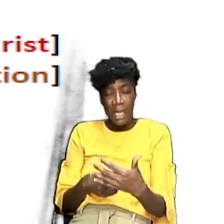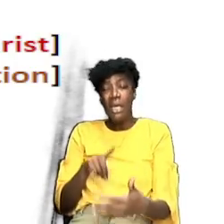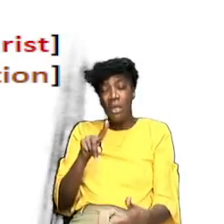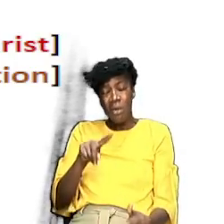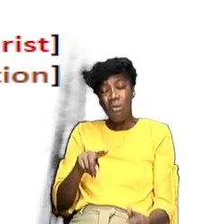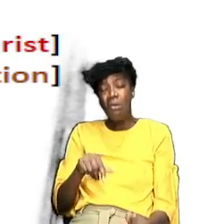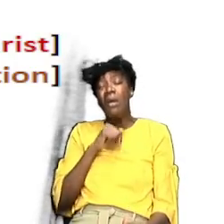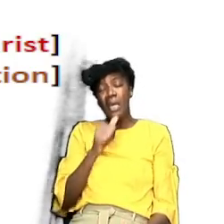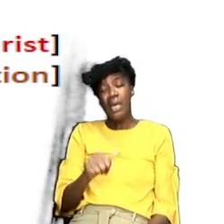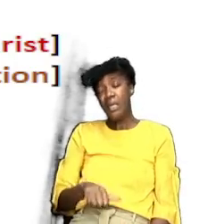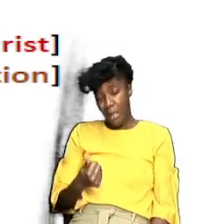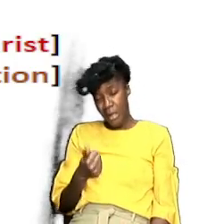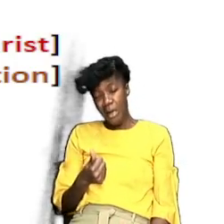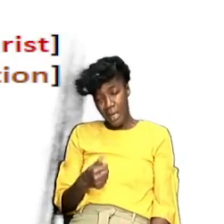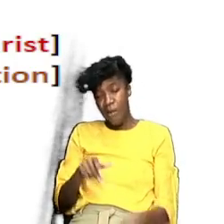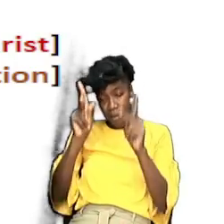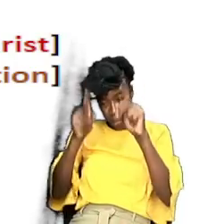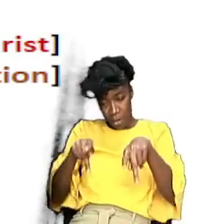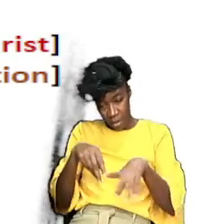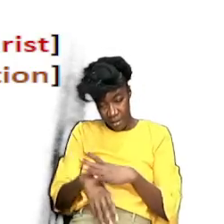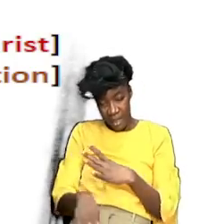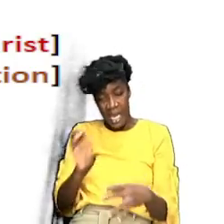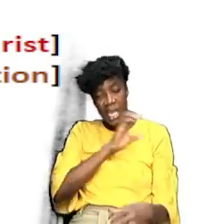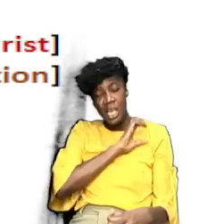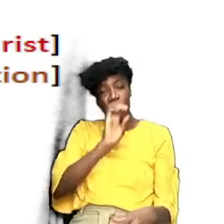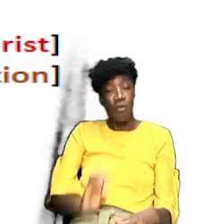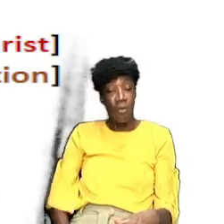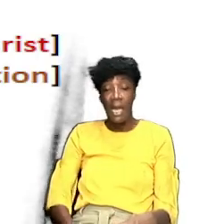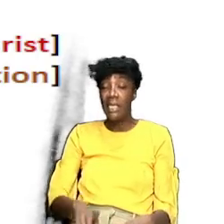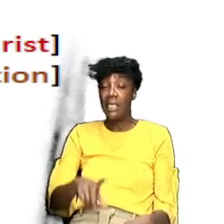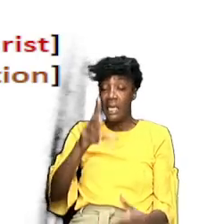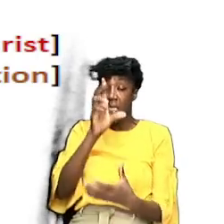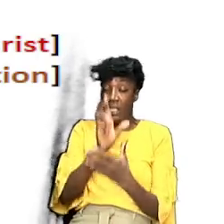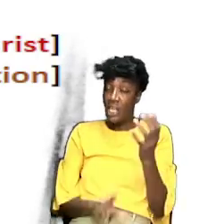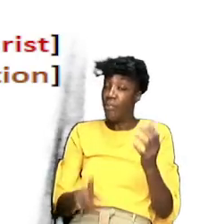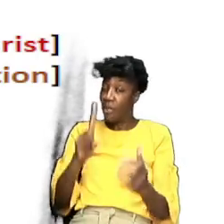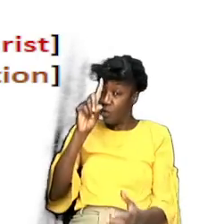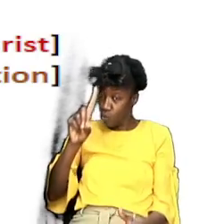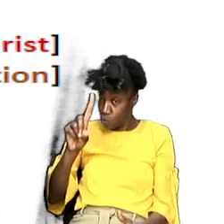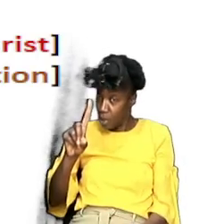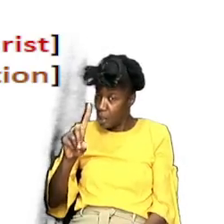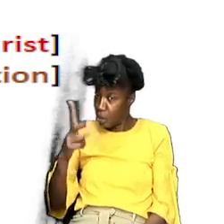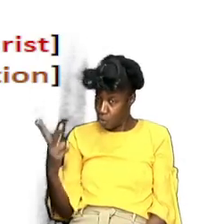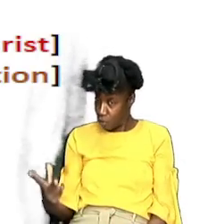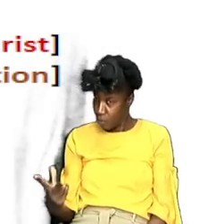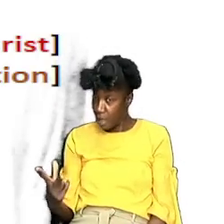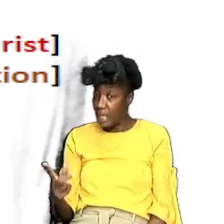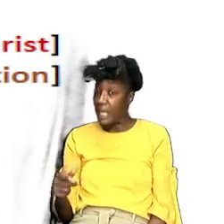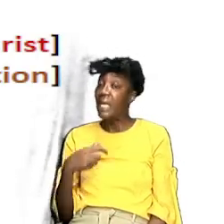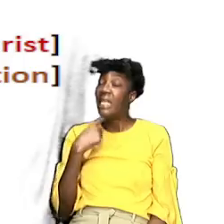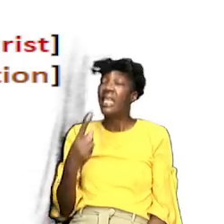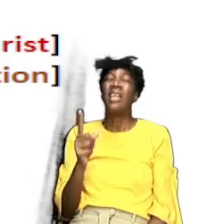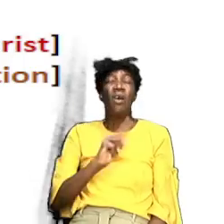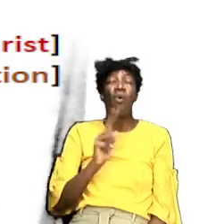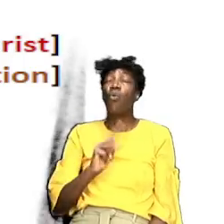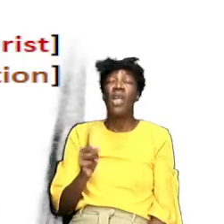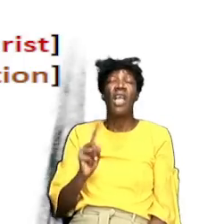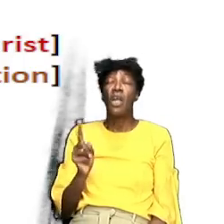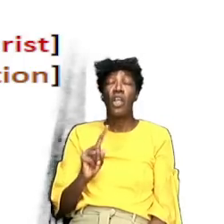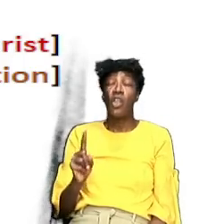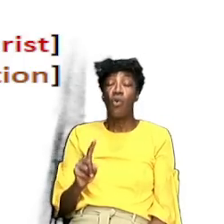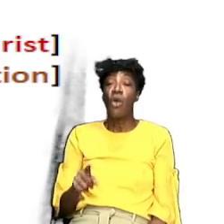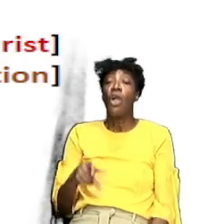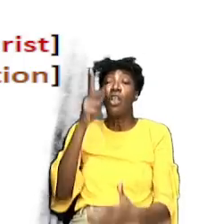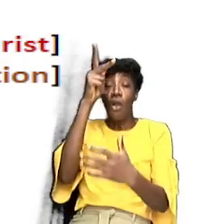Christ. There are some things that he said about you from chapters 1 to 3 that tells you where you sit. Your position